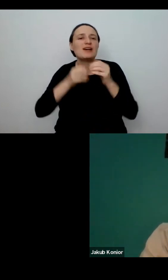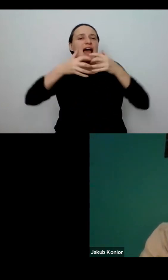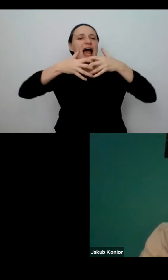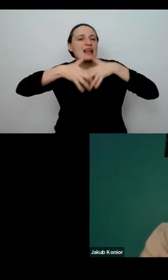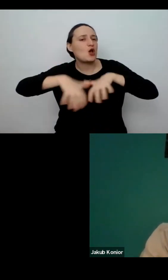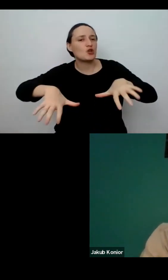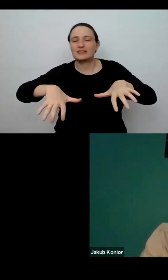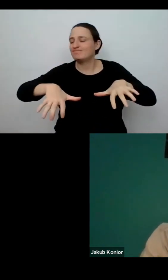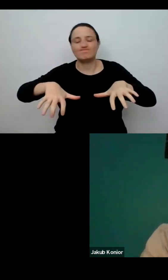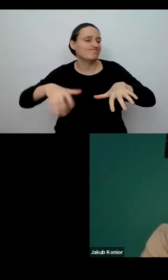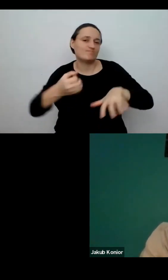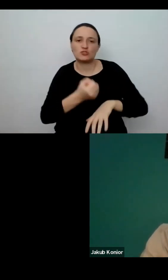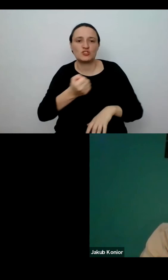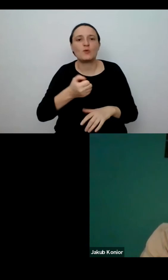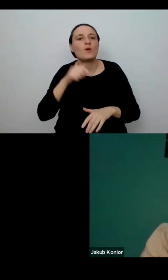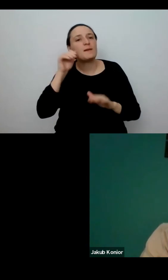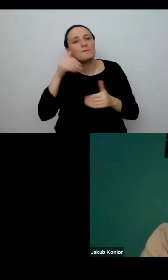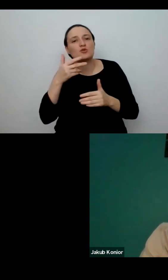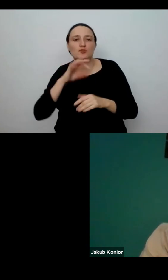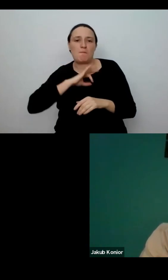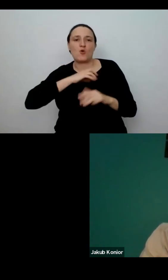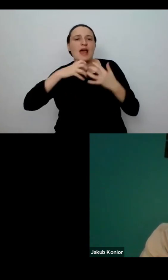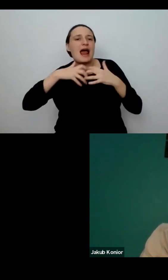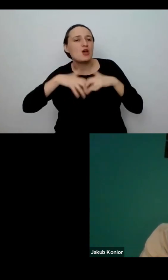the statistics page